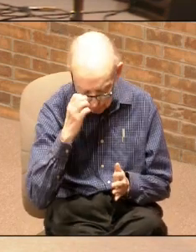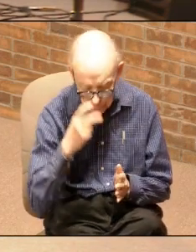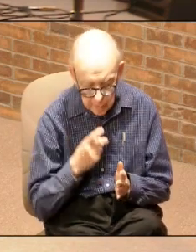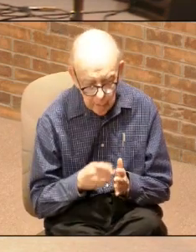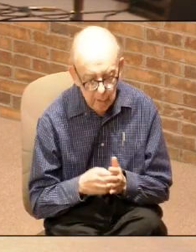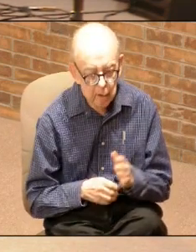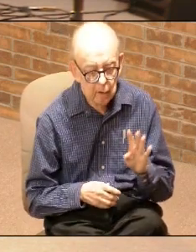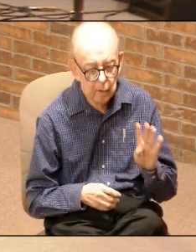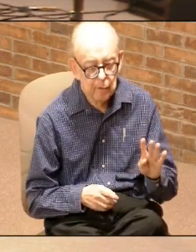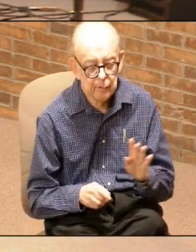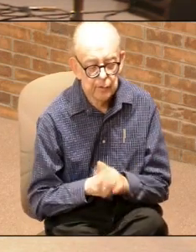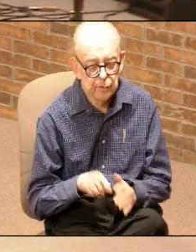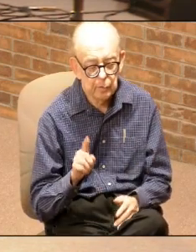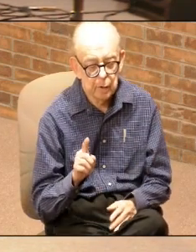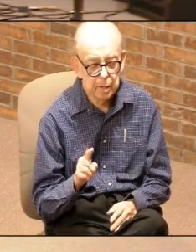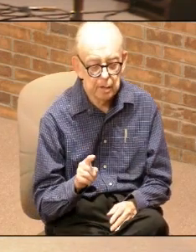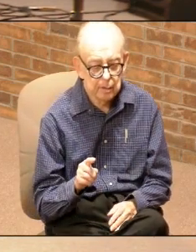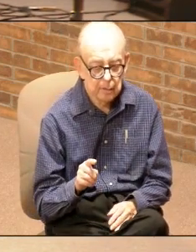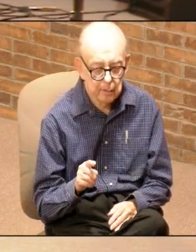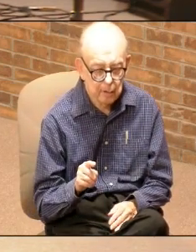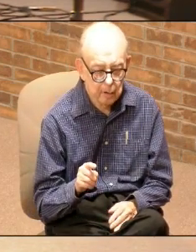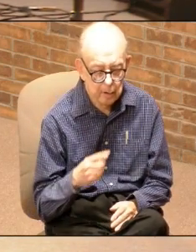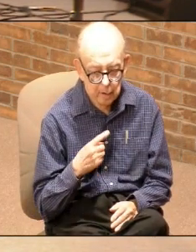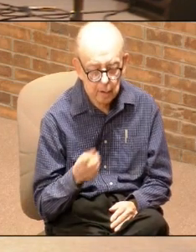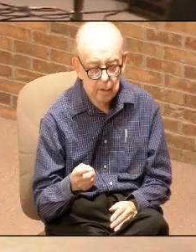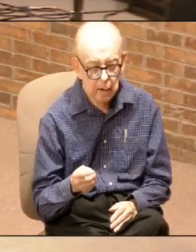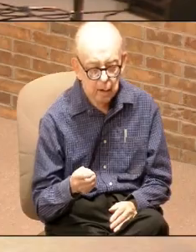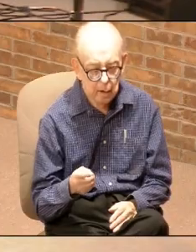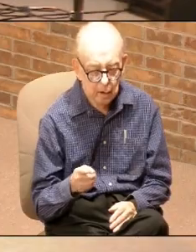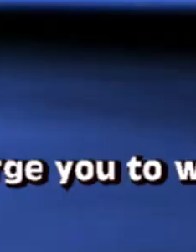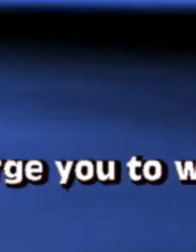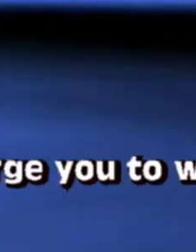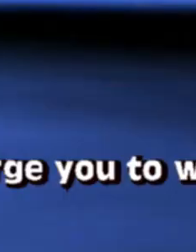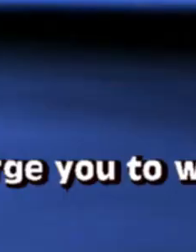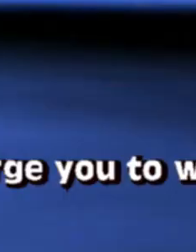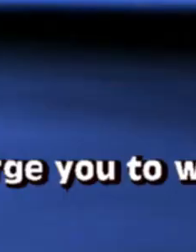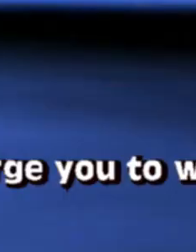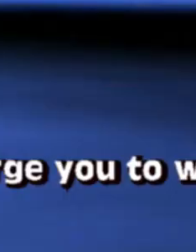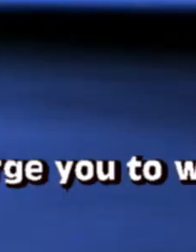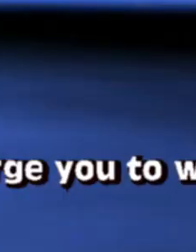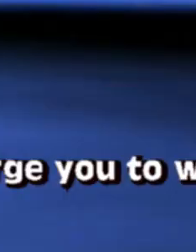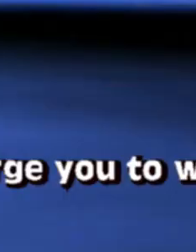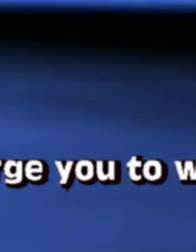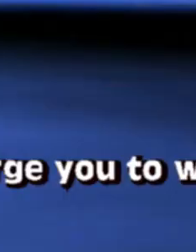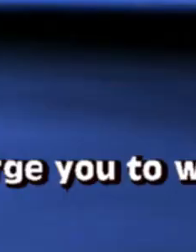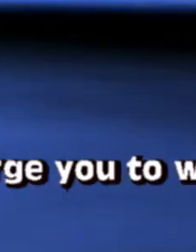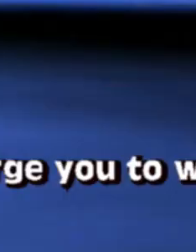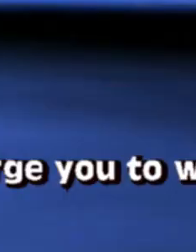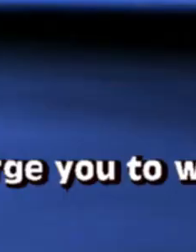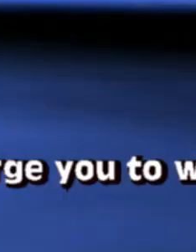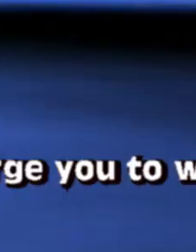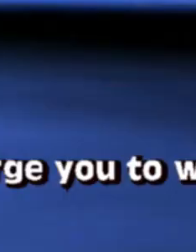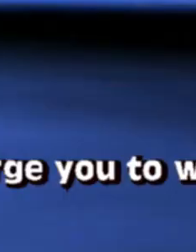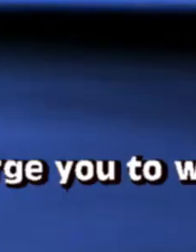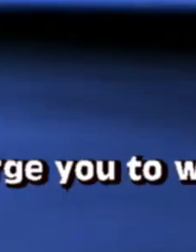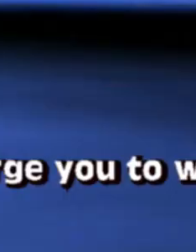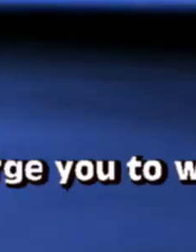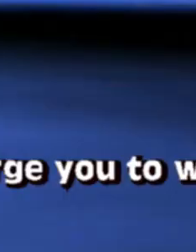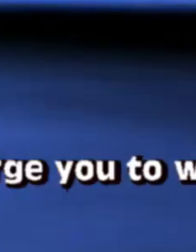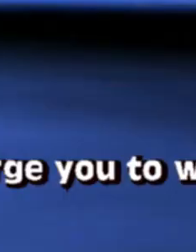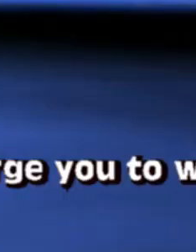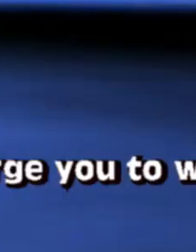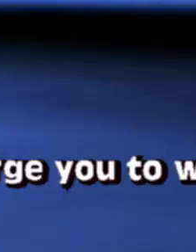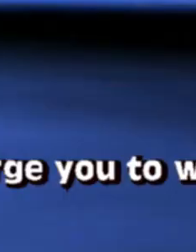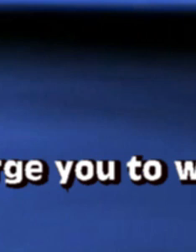chapter 4, verse number 1. It says this, therefore I, Paul talking, says, the prisoner in the